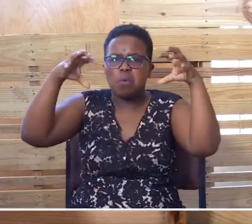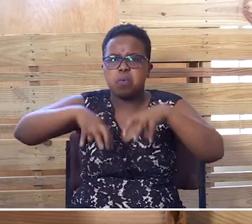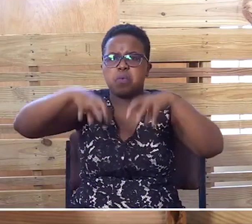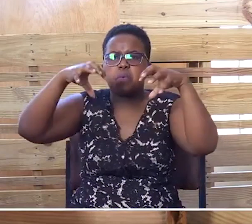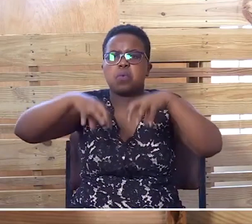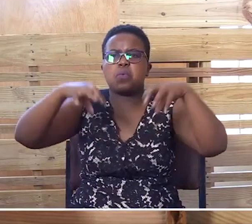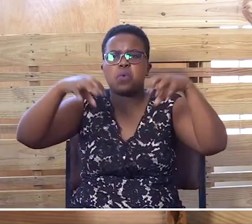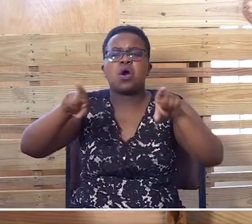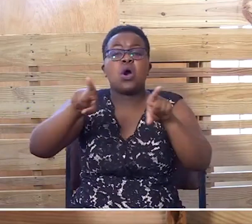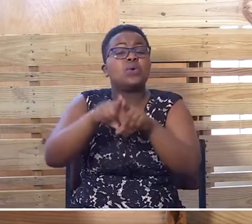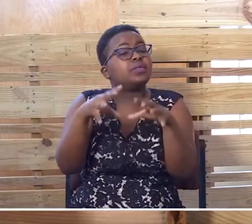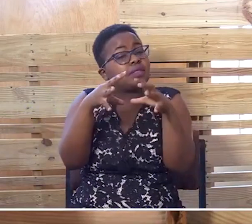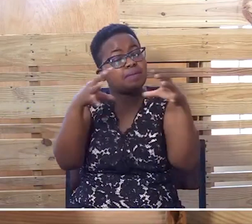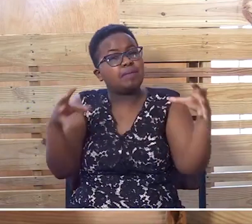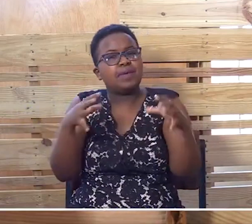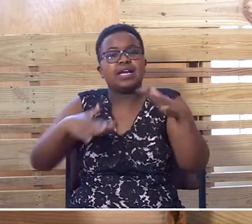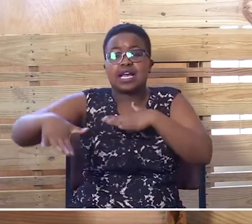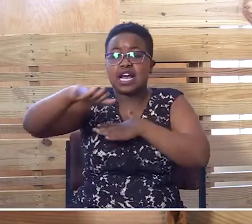thick cloud over the mountain